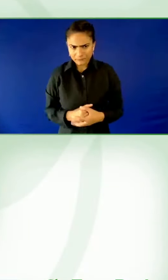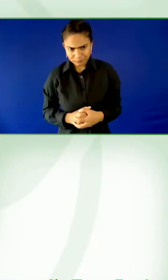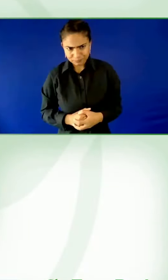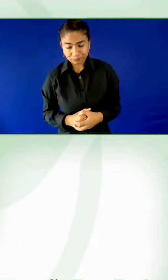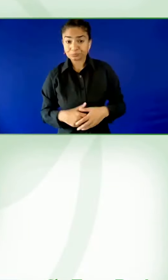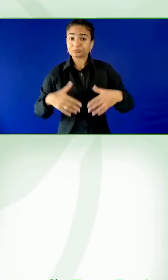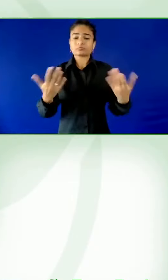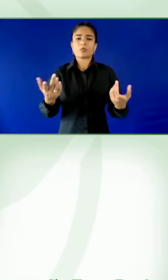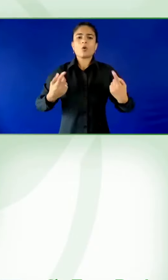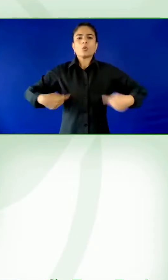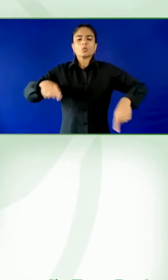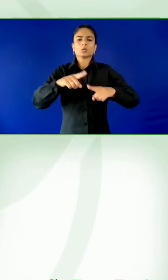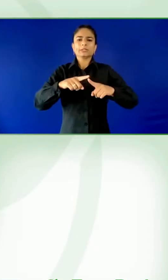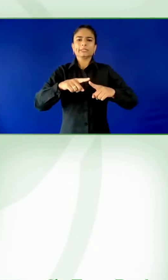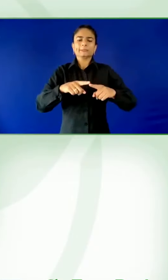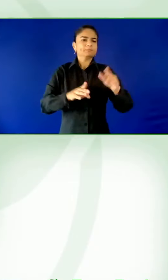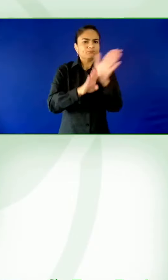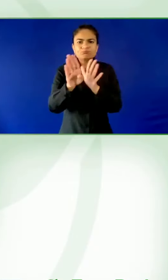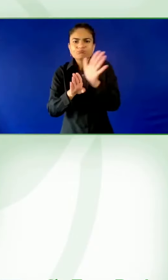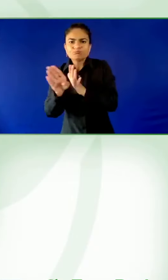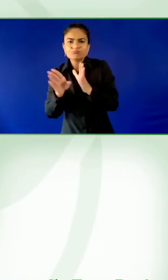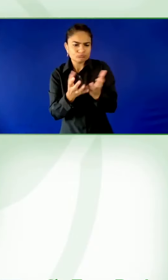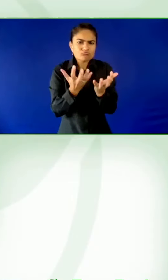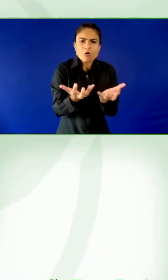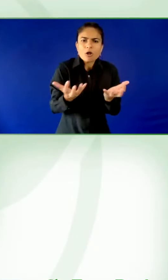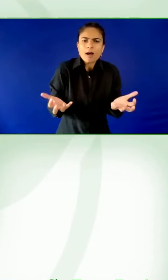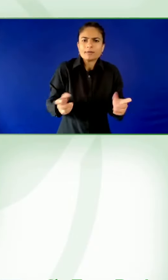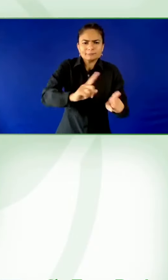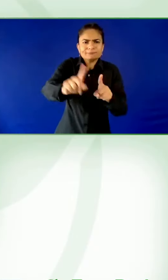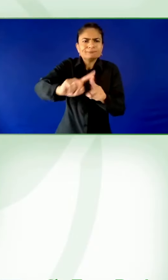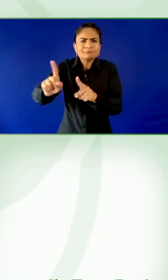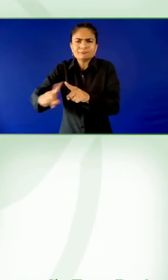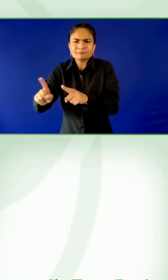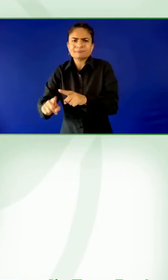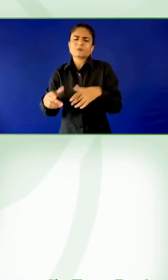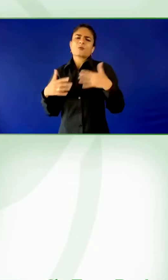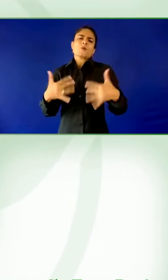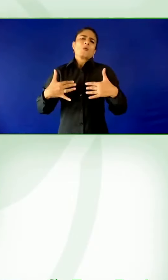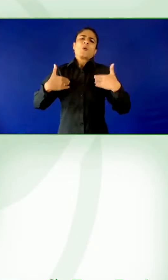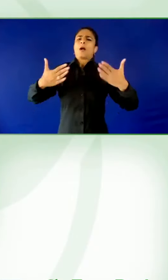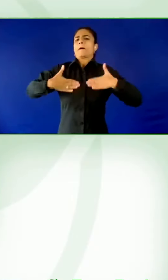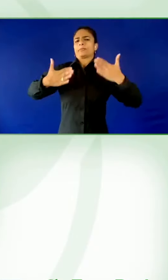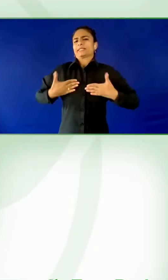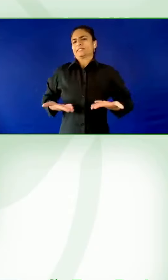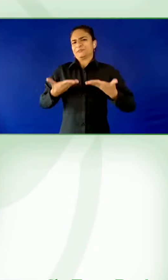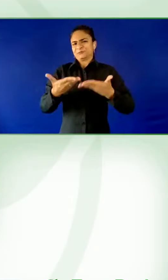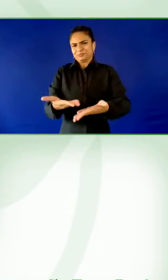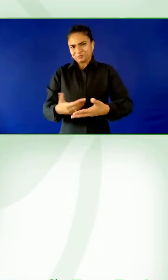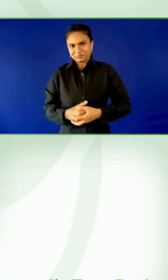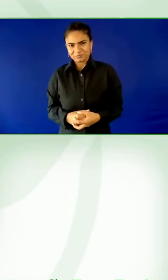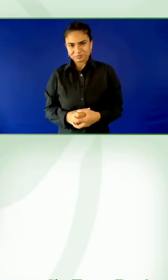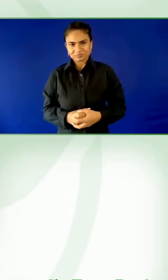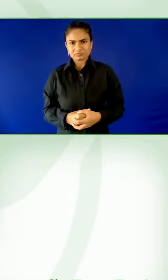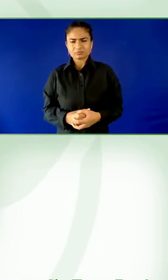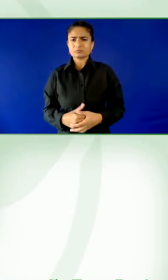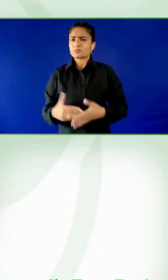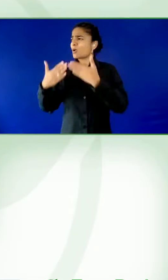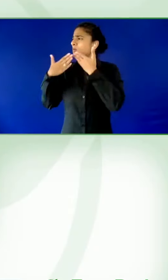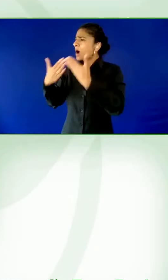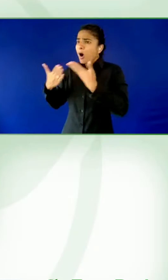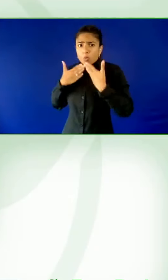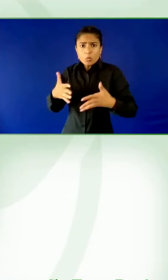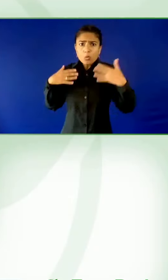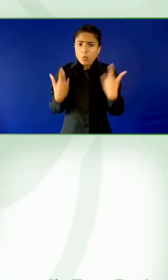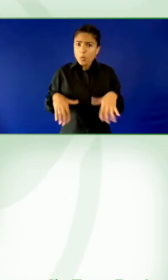here because you guys are leading so much development in the tech space holistically, but especially in